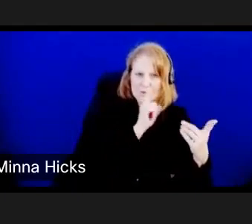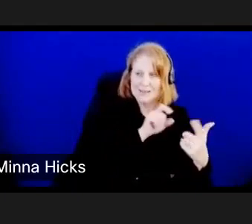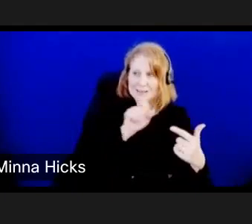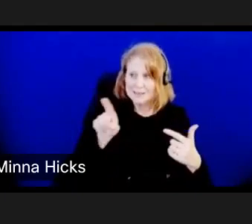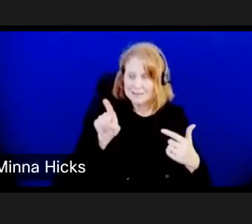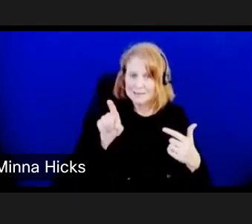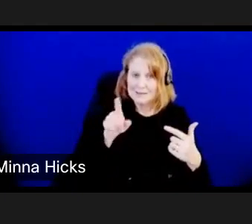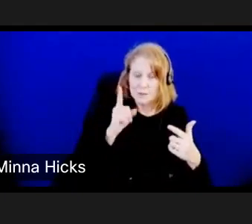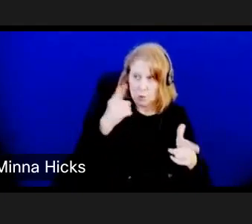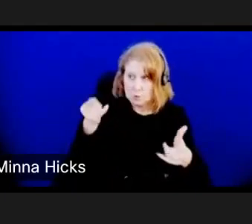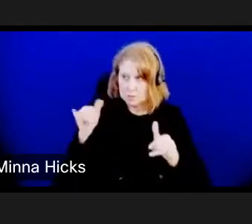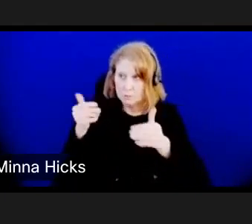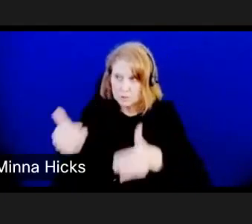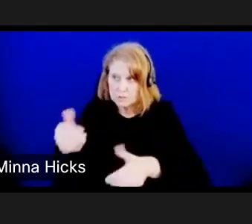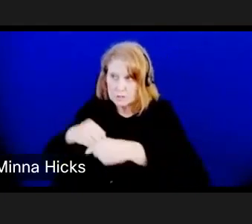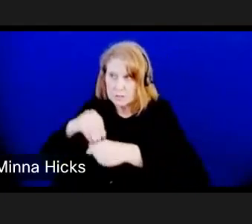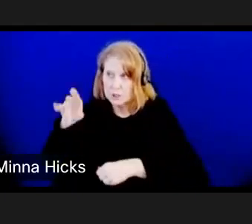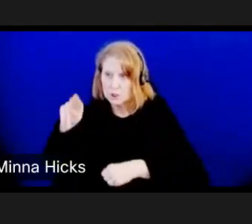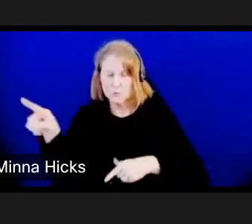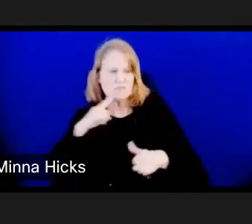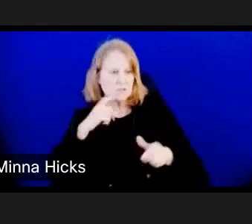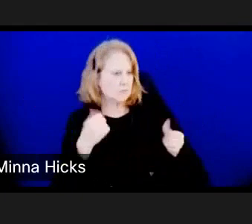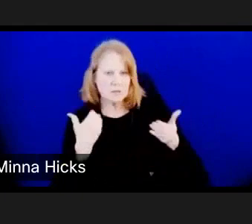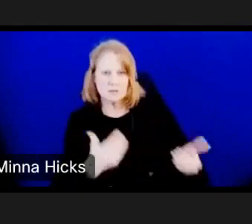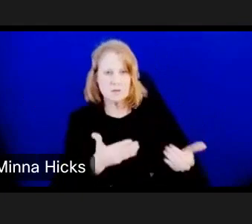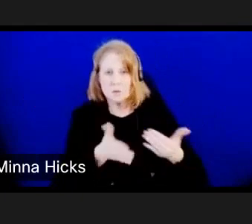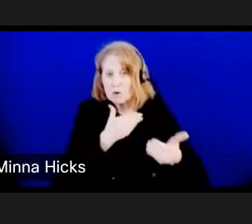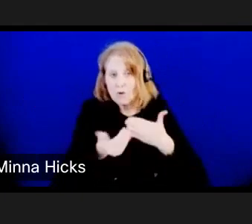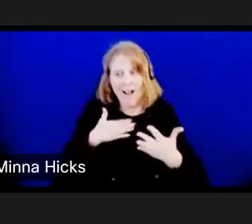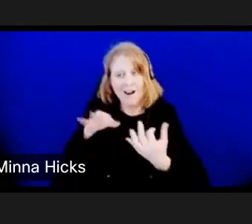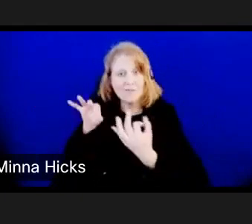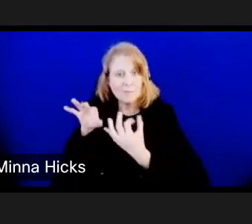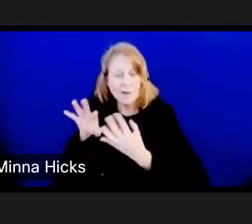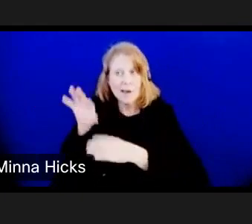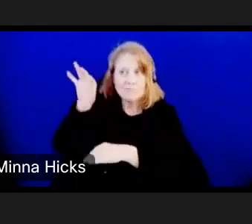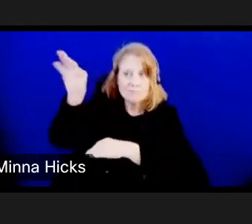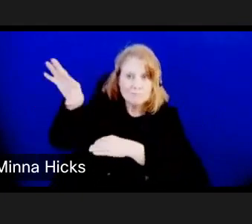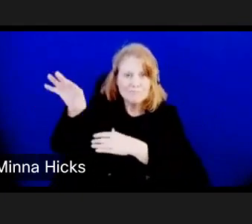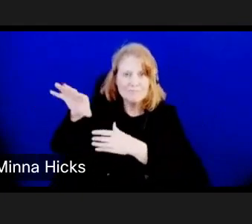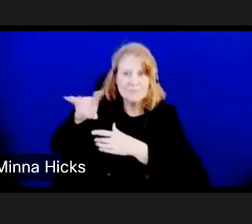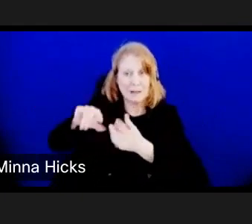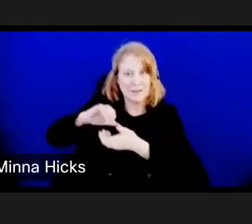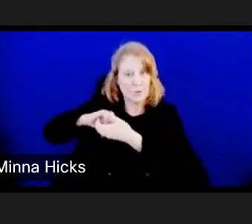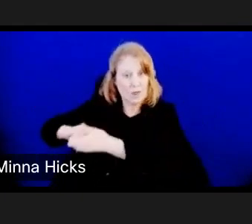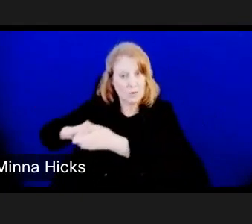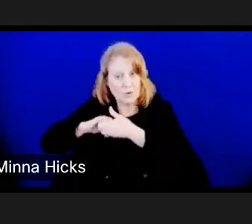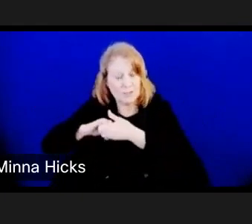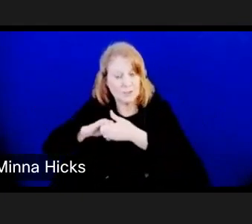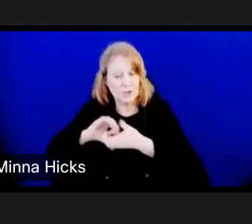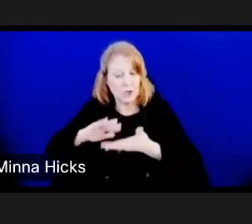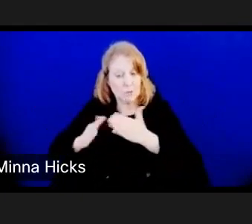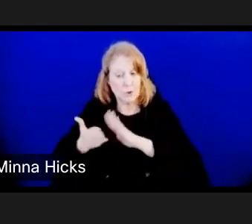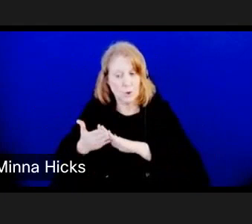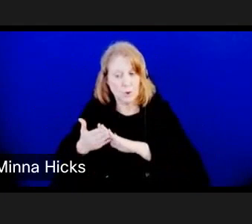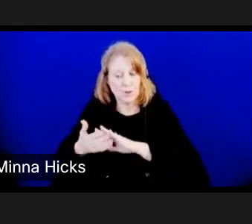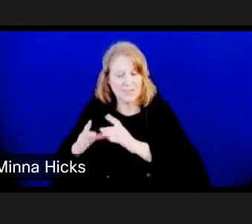you still going to proceed with this in June? The answer was yes. So I do have to take issue with that collaboration and that community engagement piece of that,